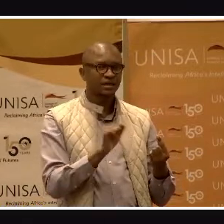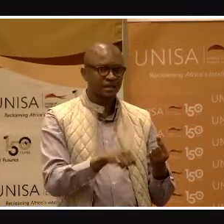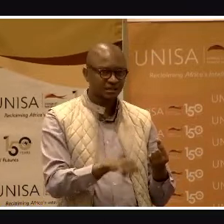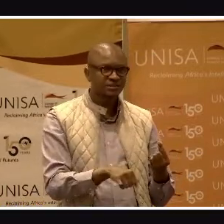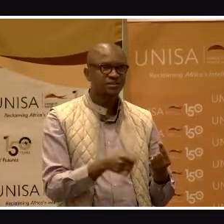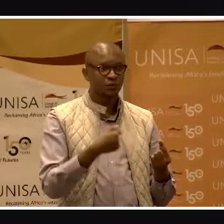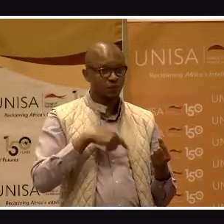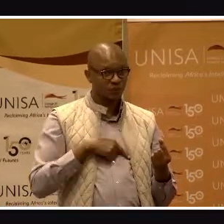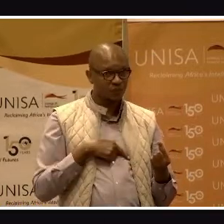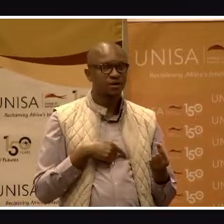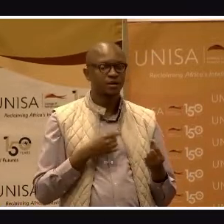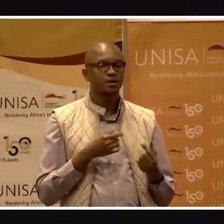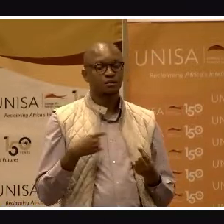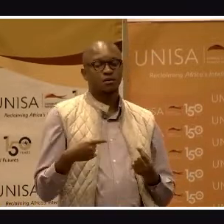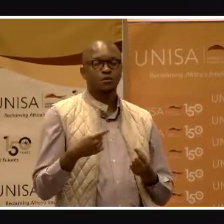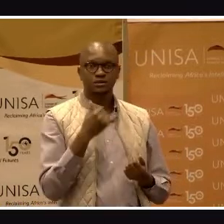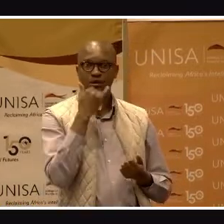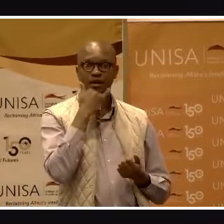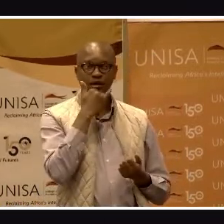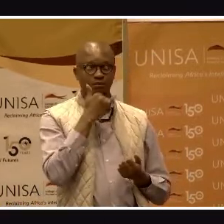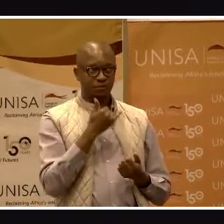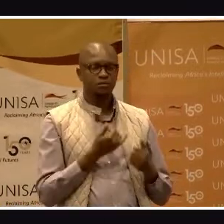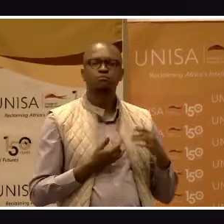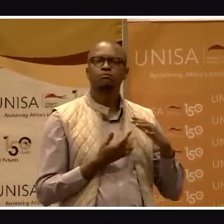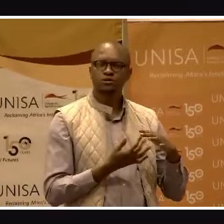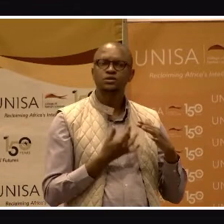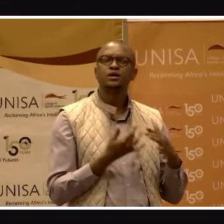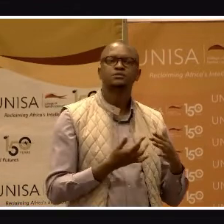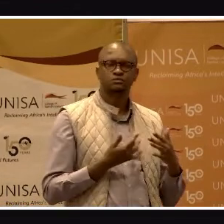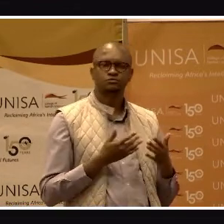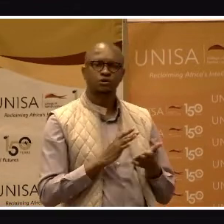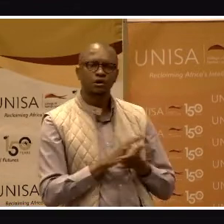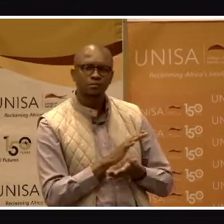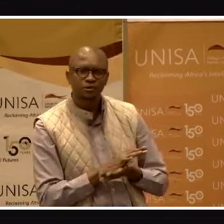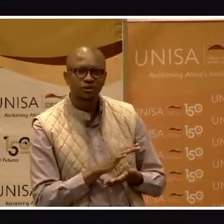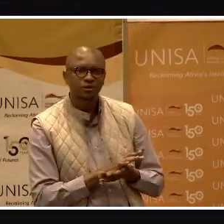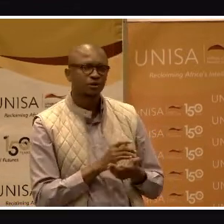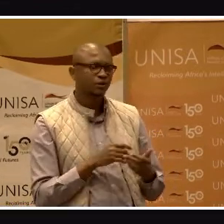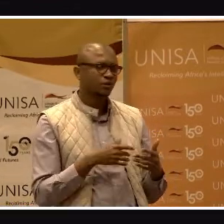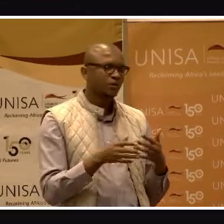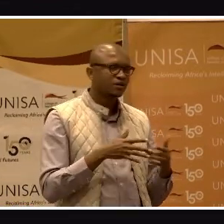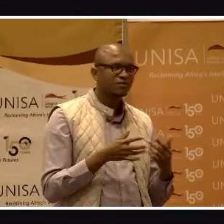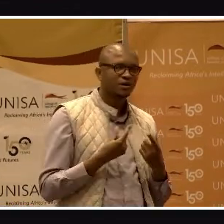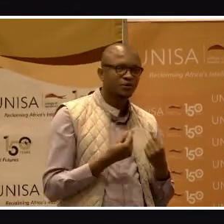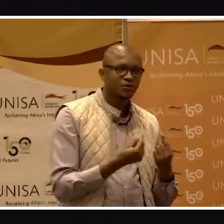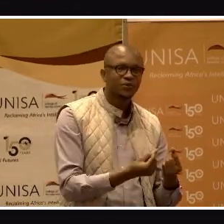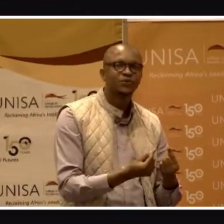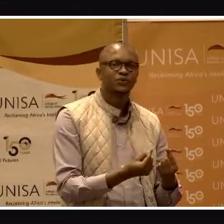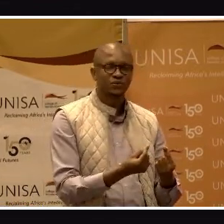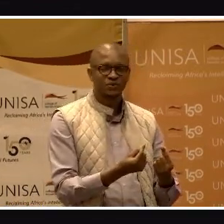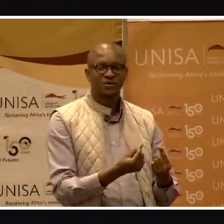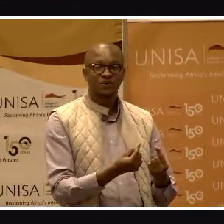are always happy about what we do because we are always passionate about making positive changes. We have